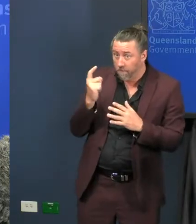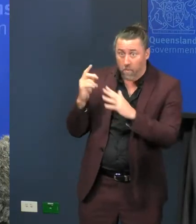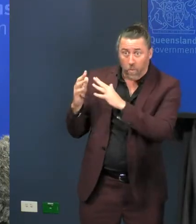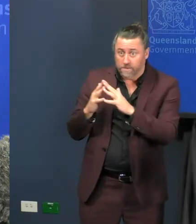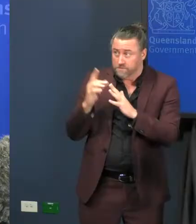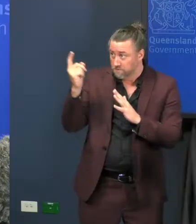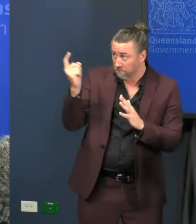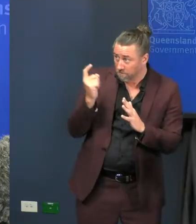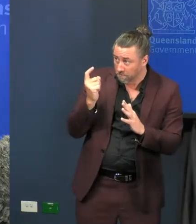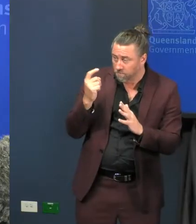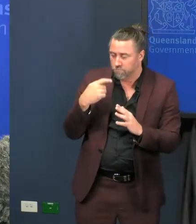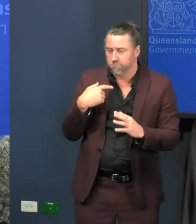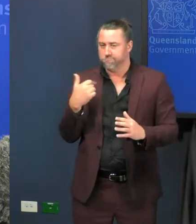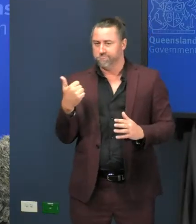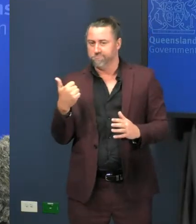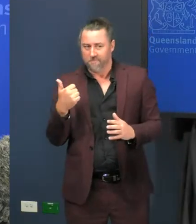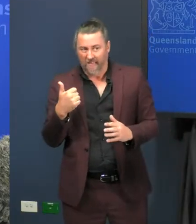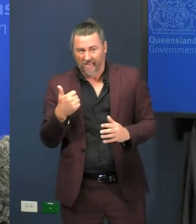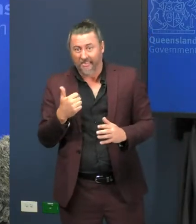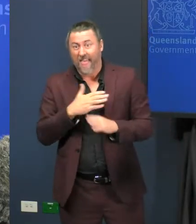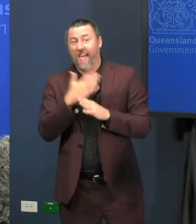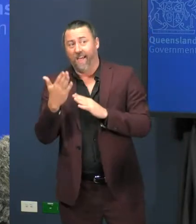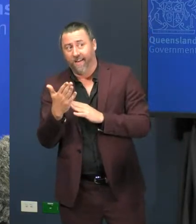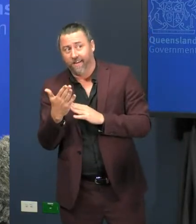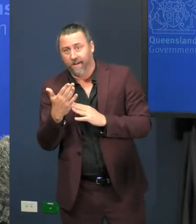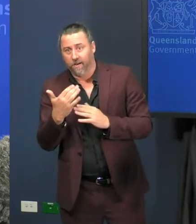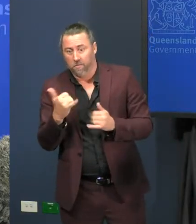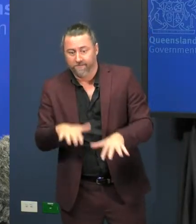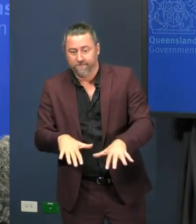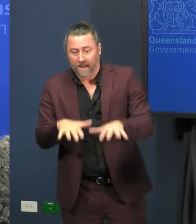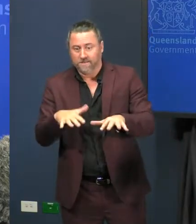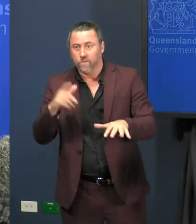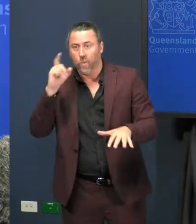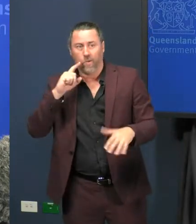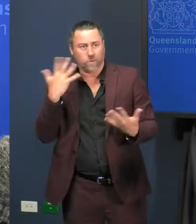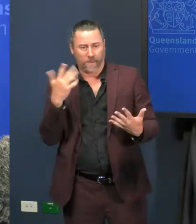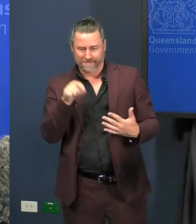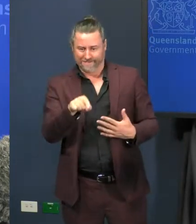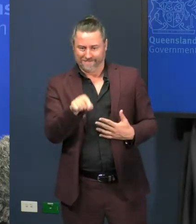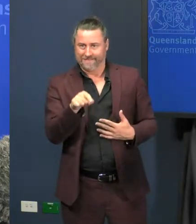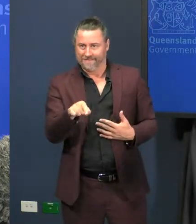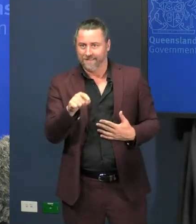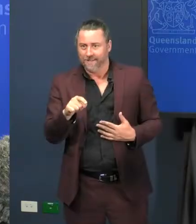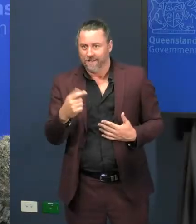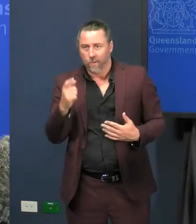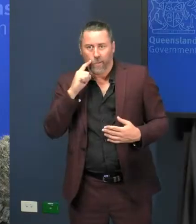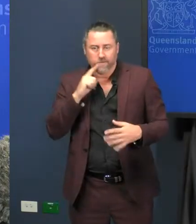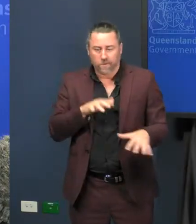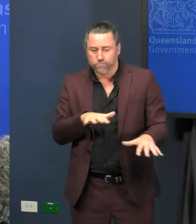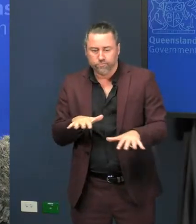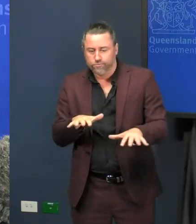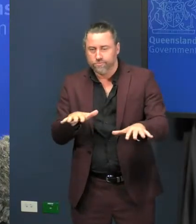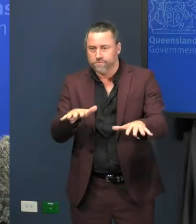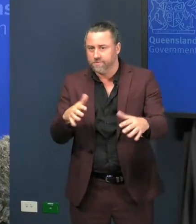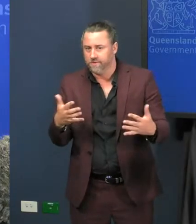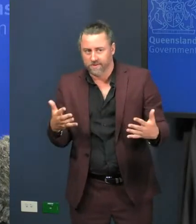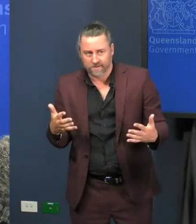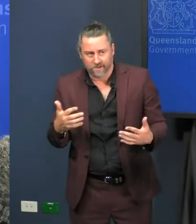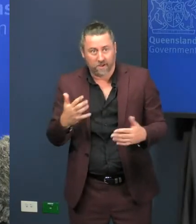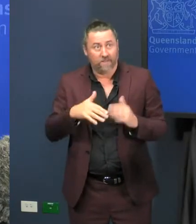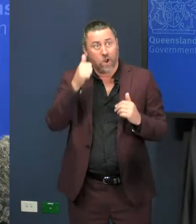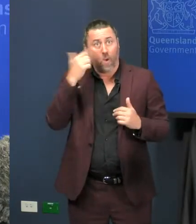then ultimately it's the flooding challenge. And Matt outlines some of those higher envelopes